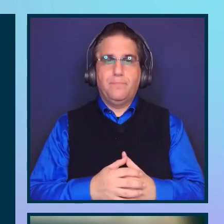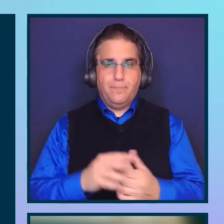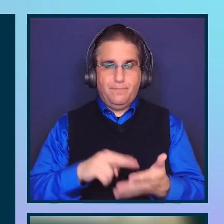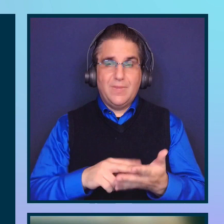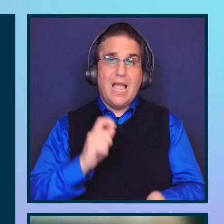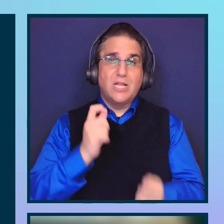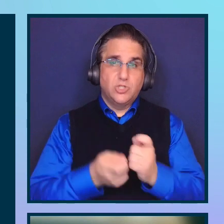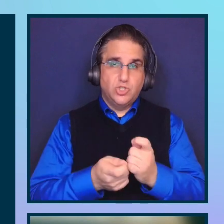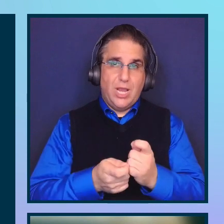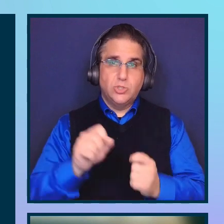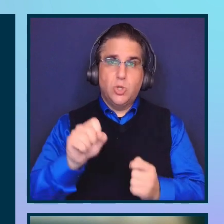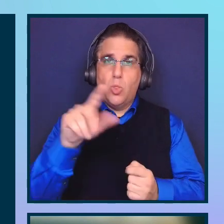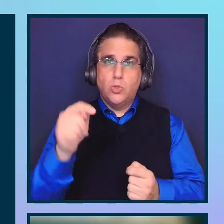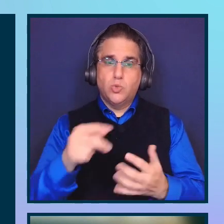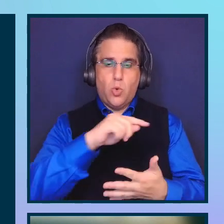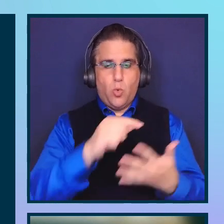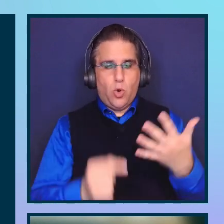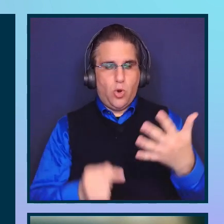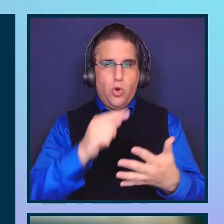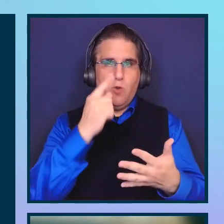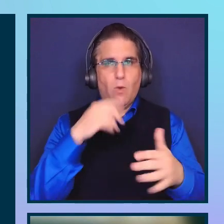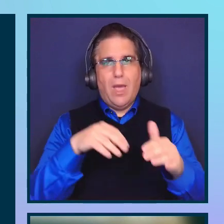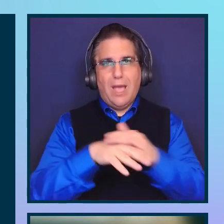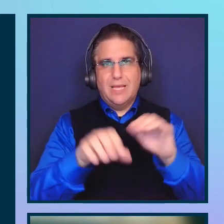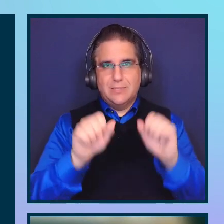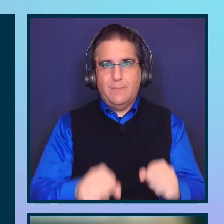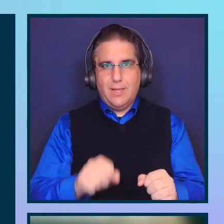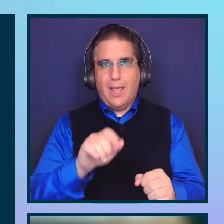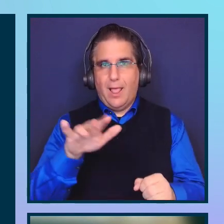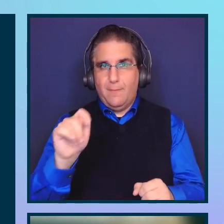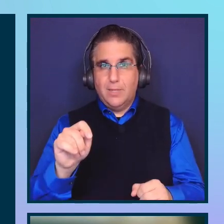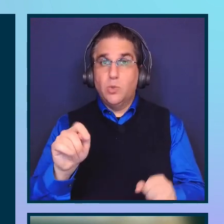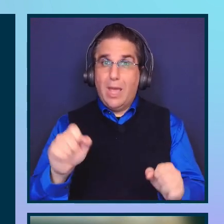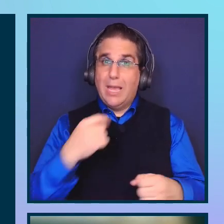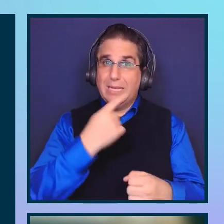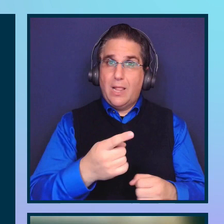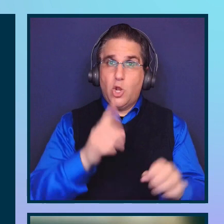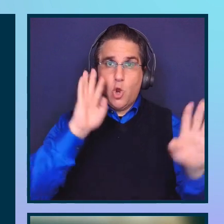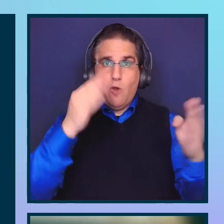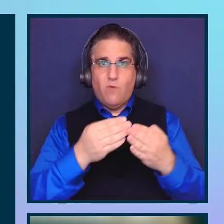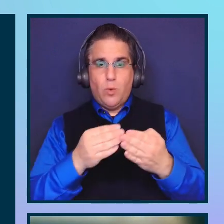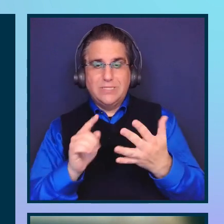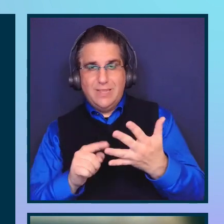order for accessibility elements. So you can say, hey, focus this element before you focus this one.